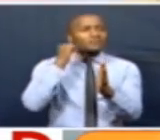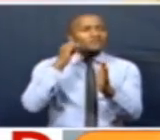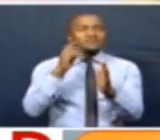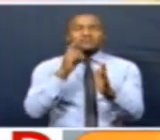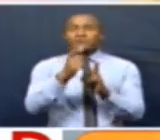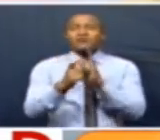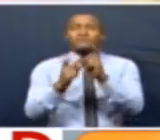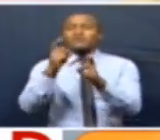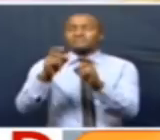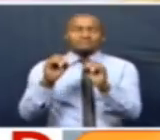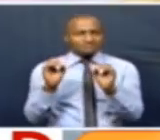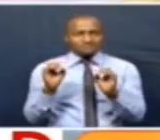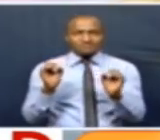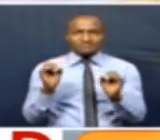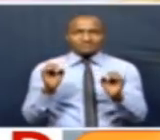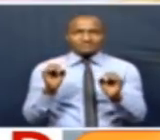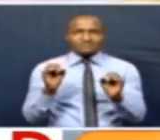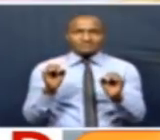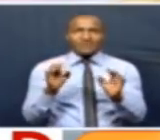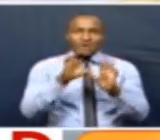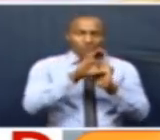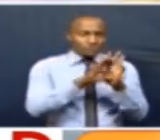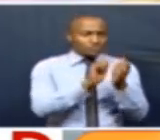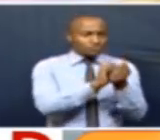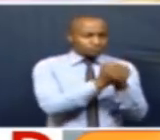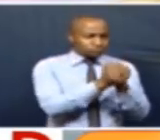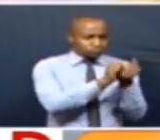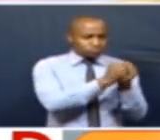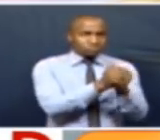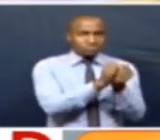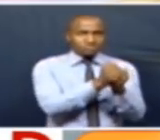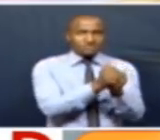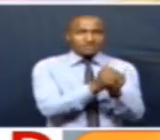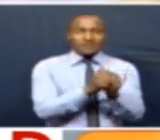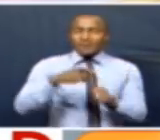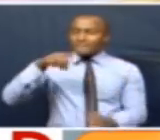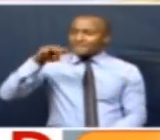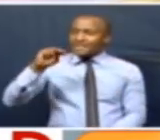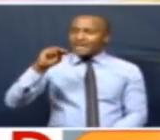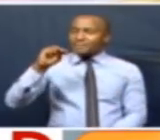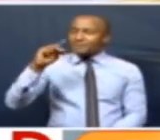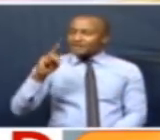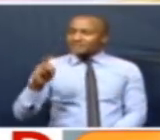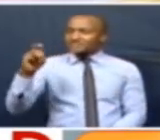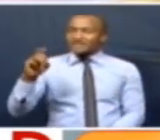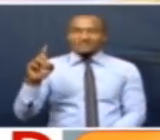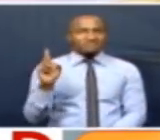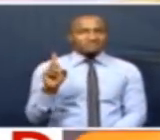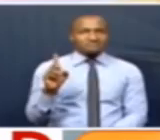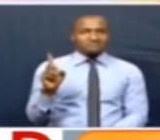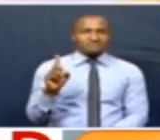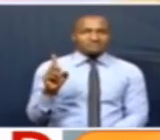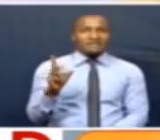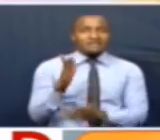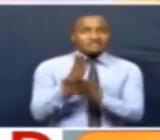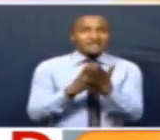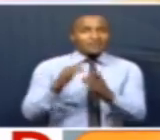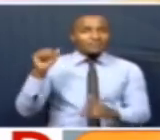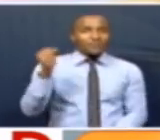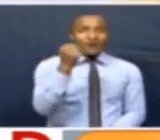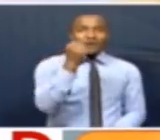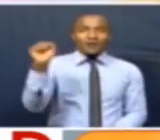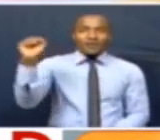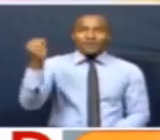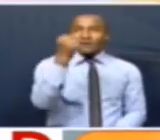politicians. Hatuwezi kubadilisha katiba ati kutengeneza ati executive prime minister. Hawa watu unasikia wanazurura